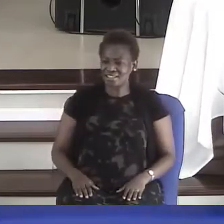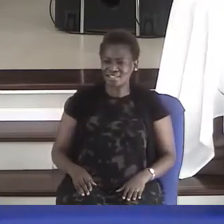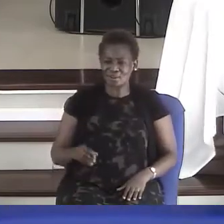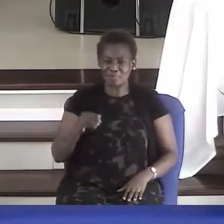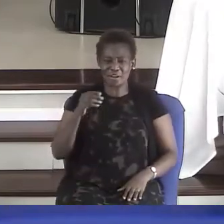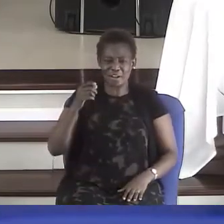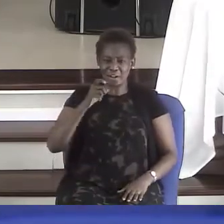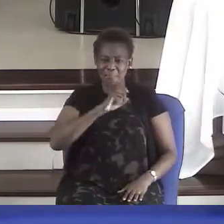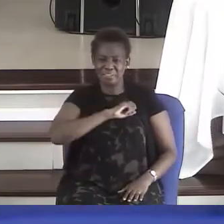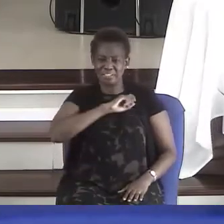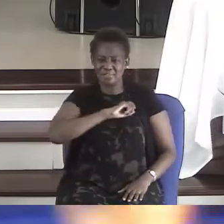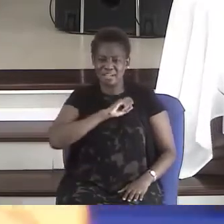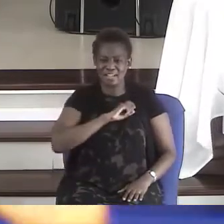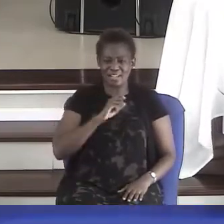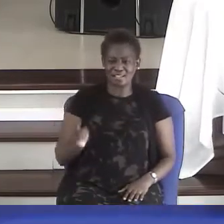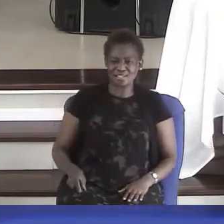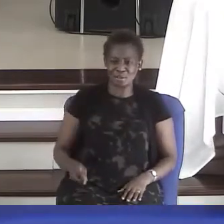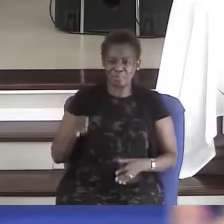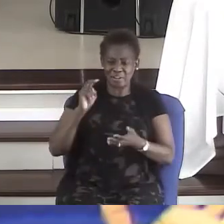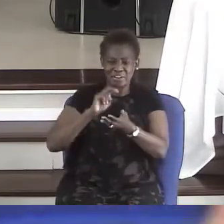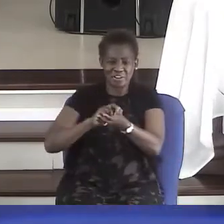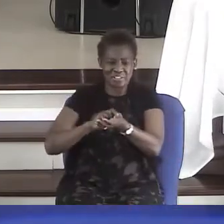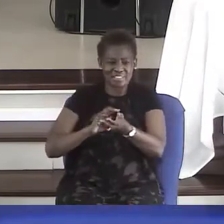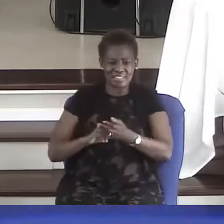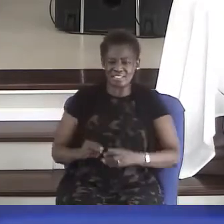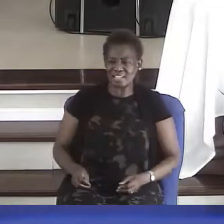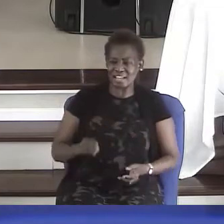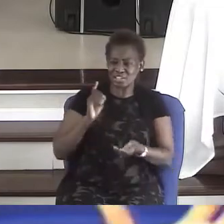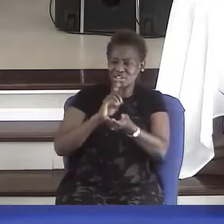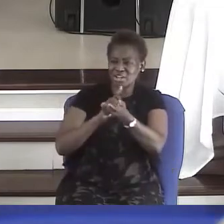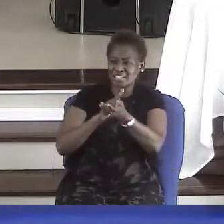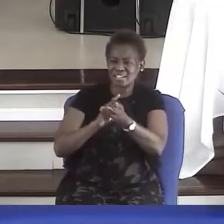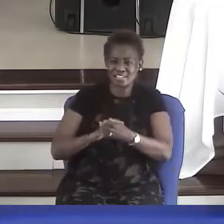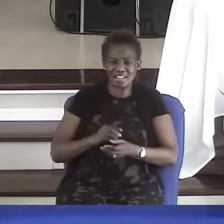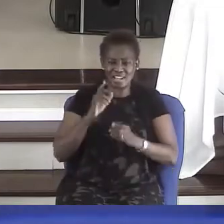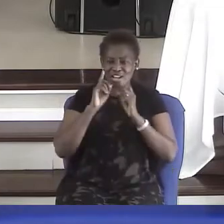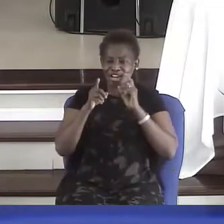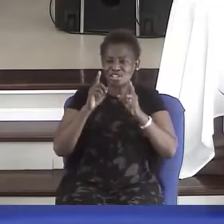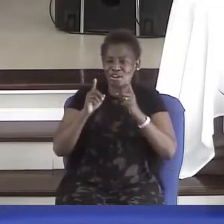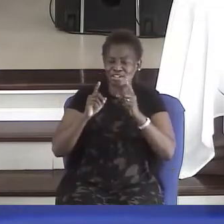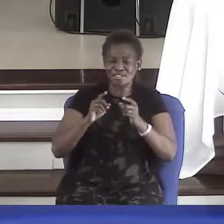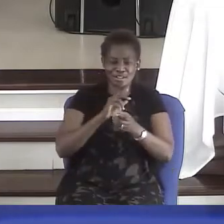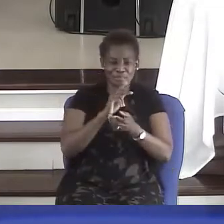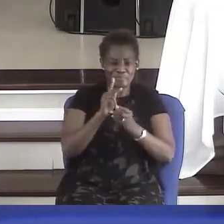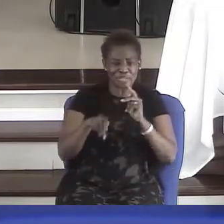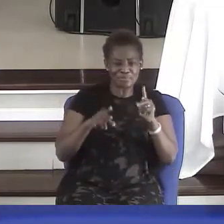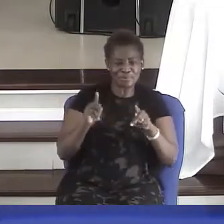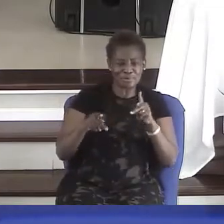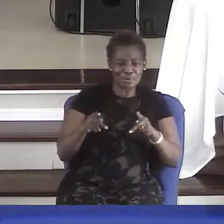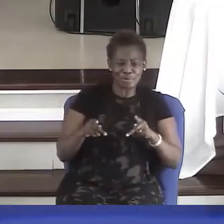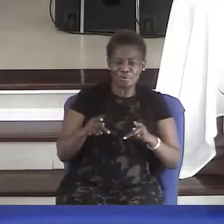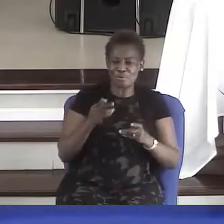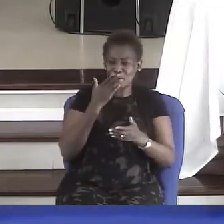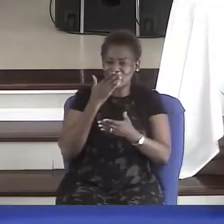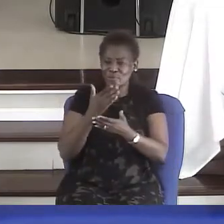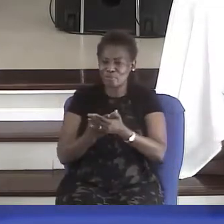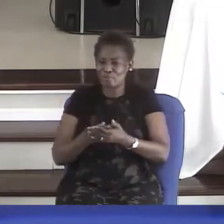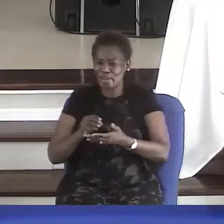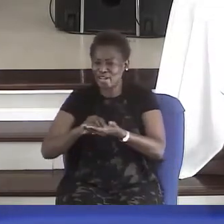and some nurses and doctors? Can I talk to some people who are well-learned, well-read? Can I tell